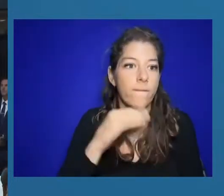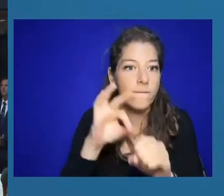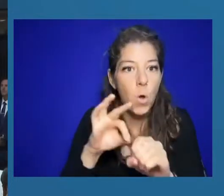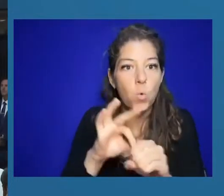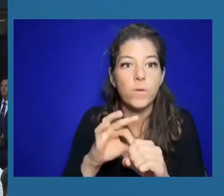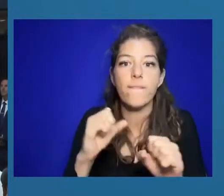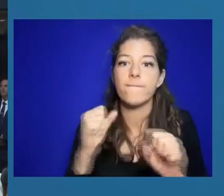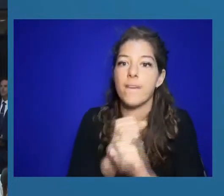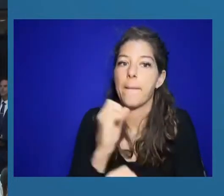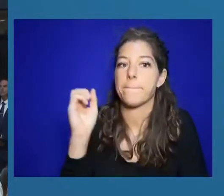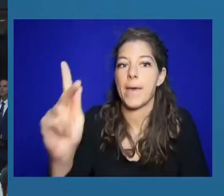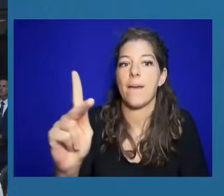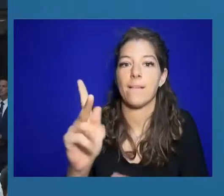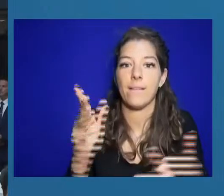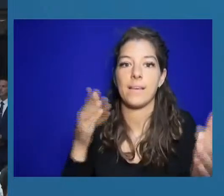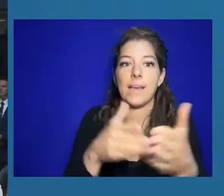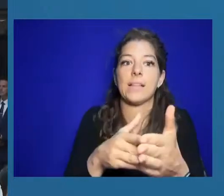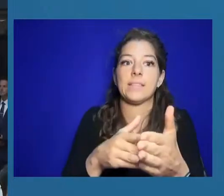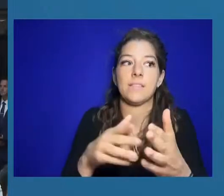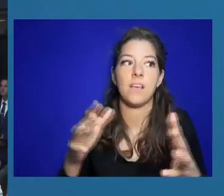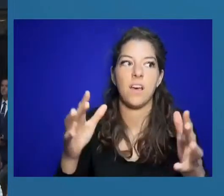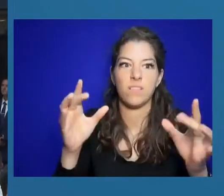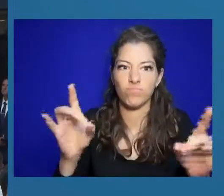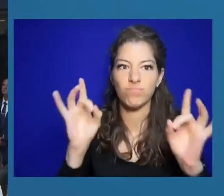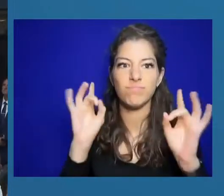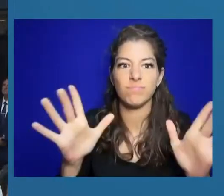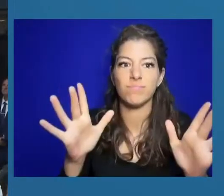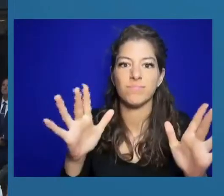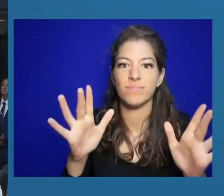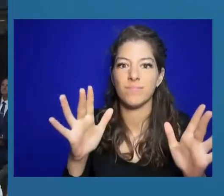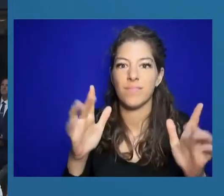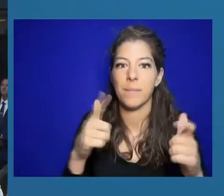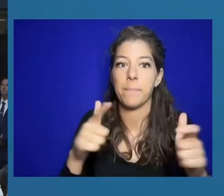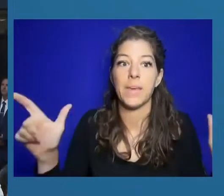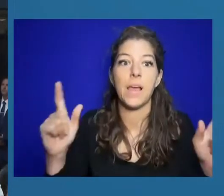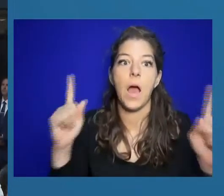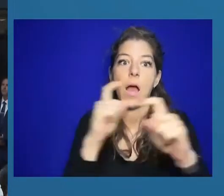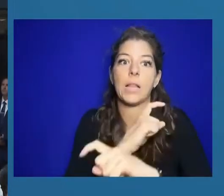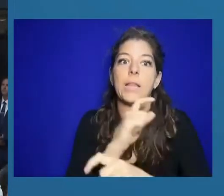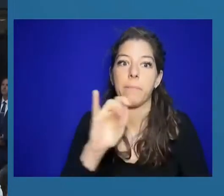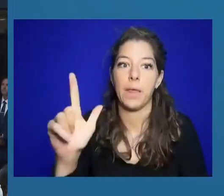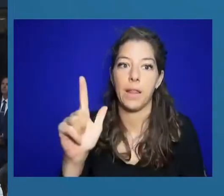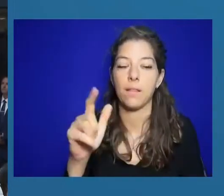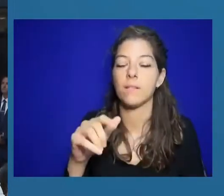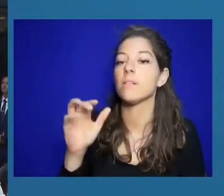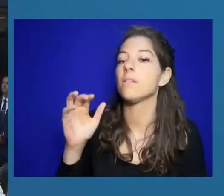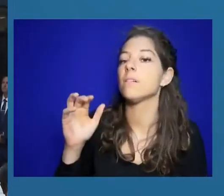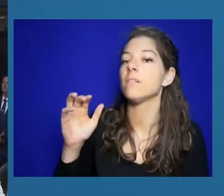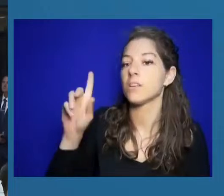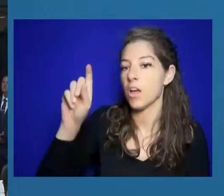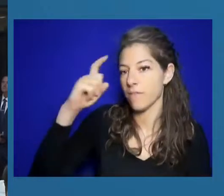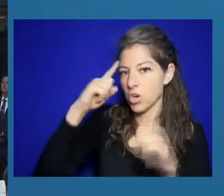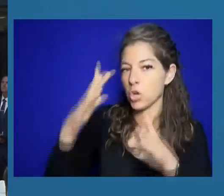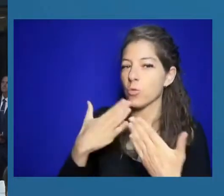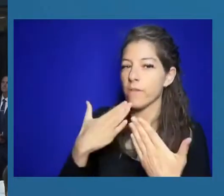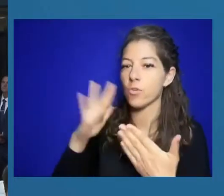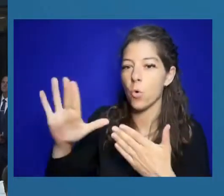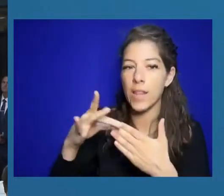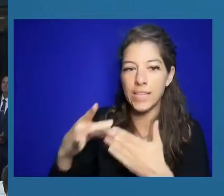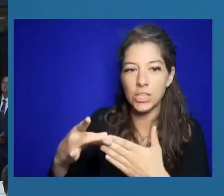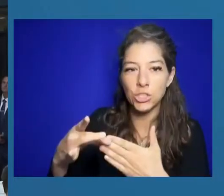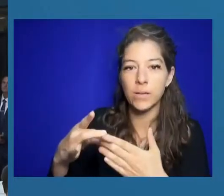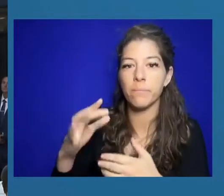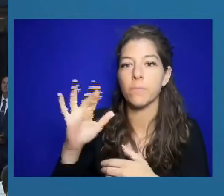back against the monstrosity that is the big, ugly bill. And Governor Hochul, we're so grateful for your leadership and